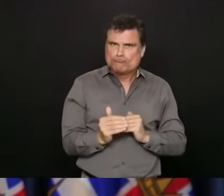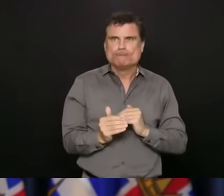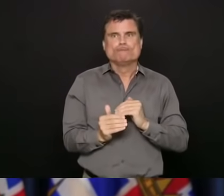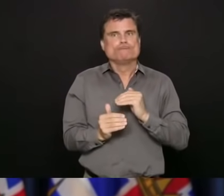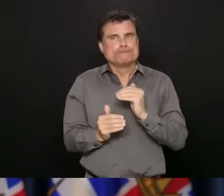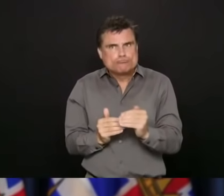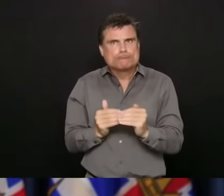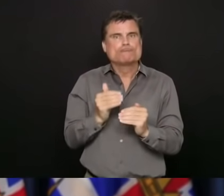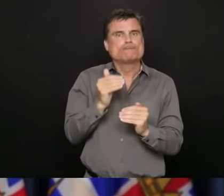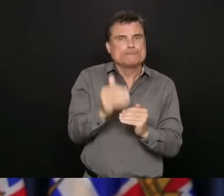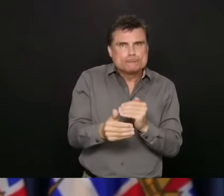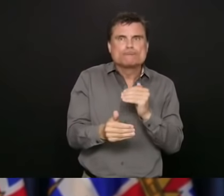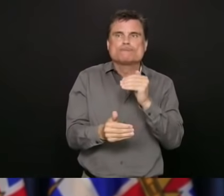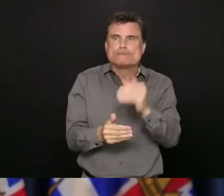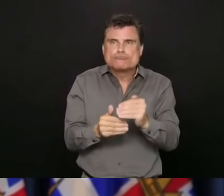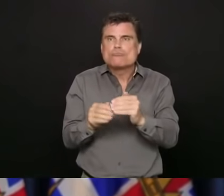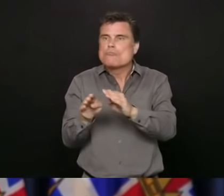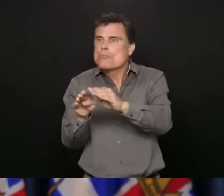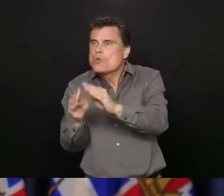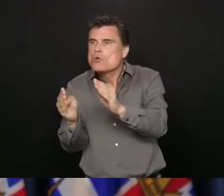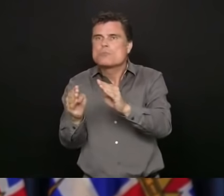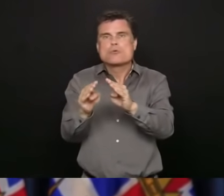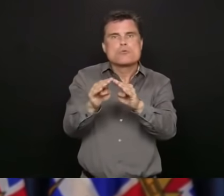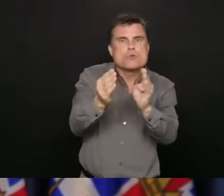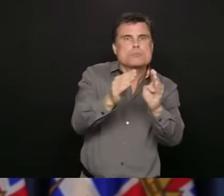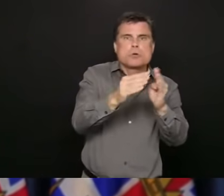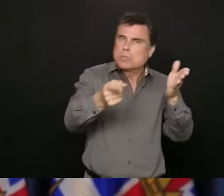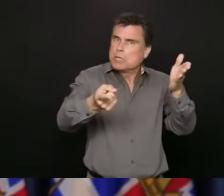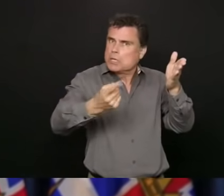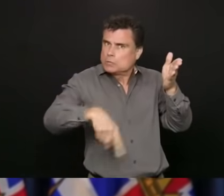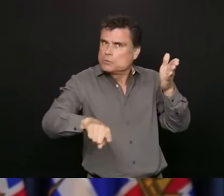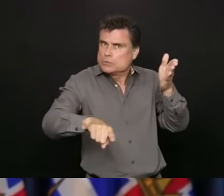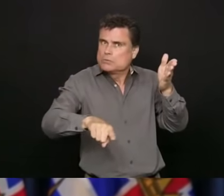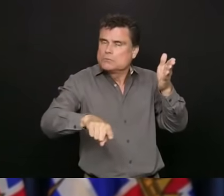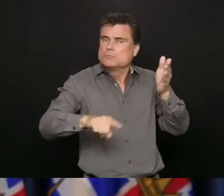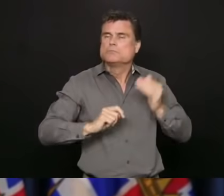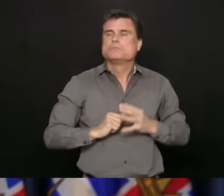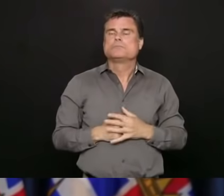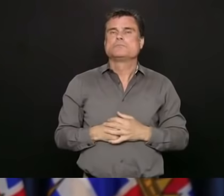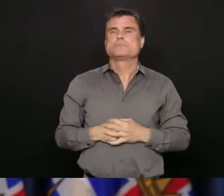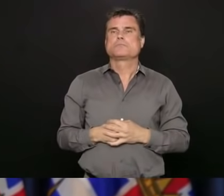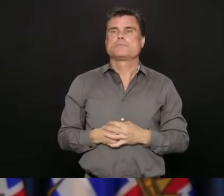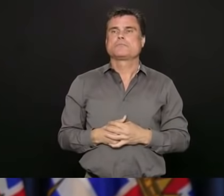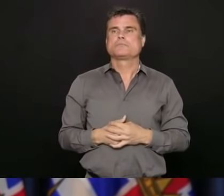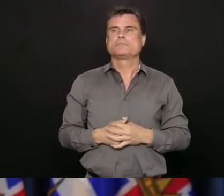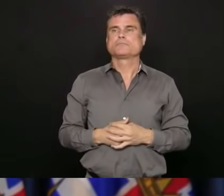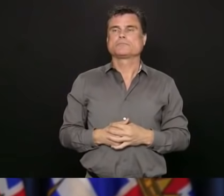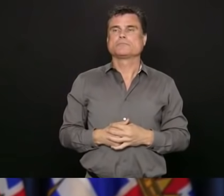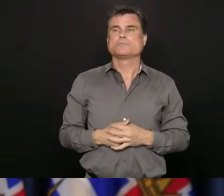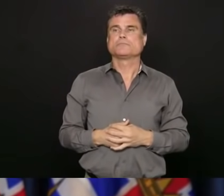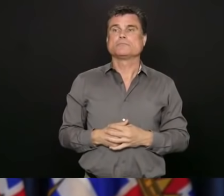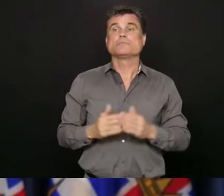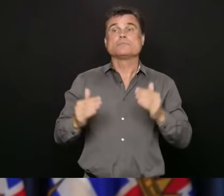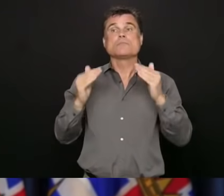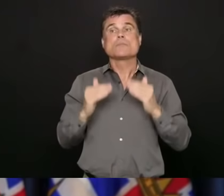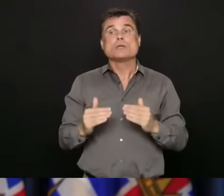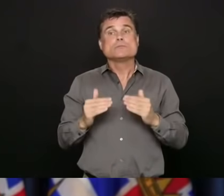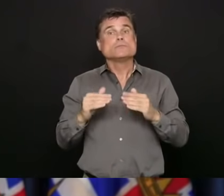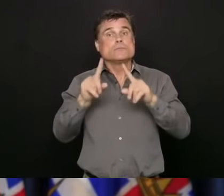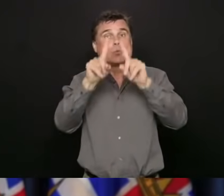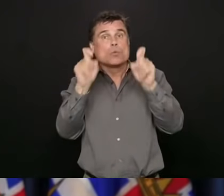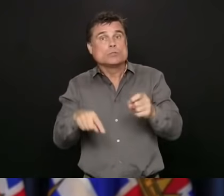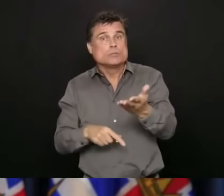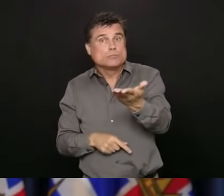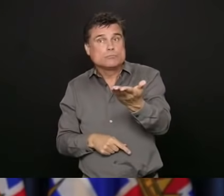A reminder to reporters on the line, please press to get into the queue and unmute your microphones. You won't be audible till I call your name.